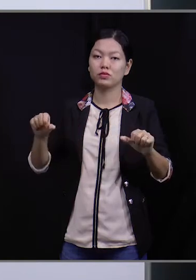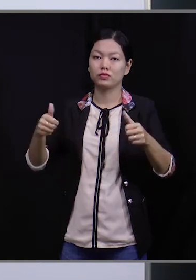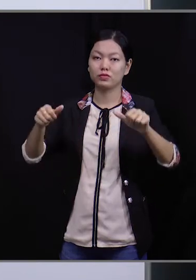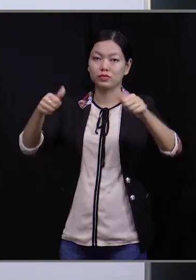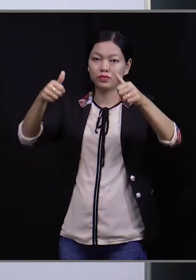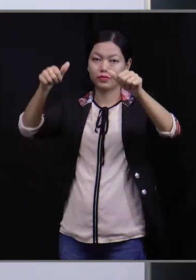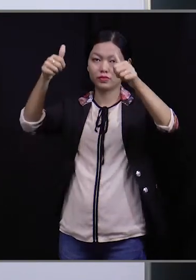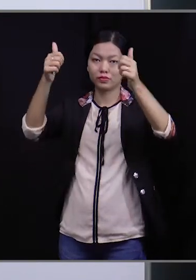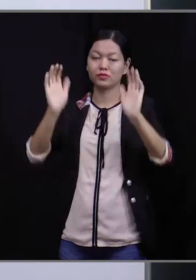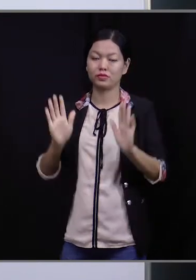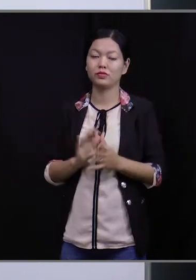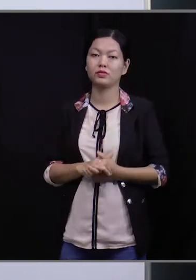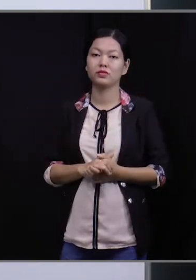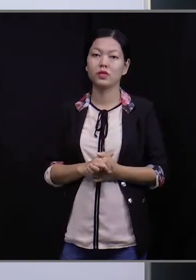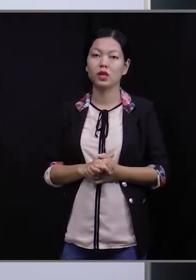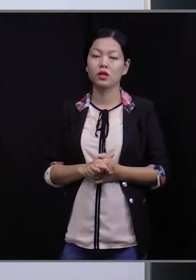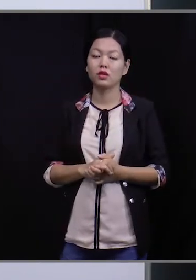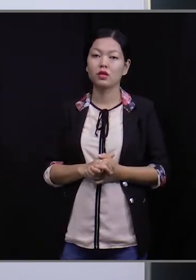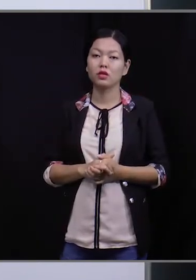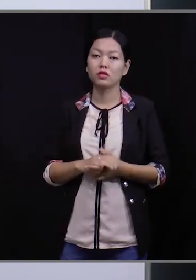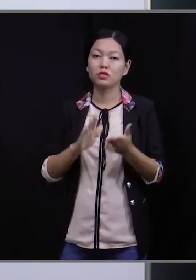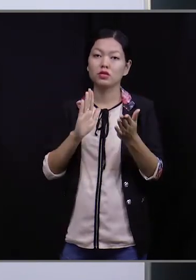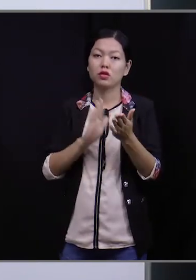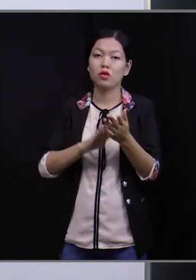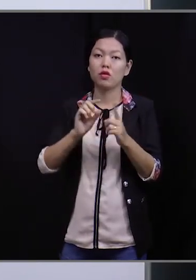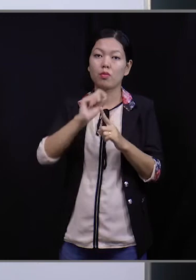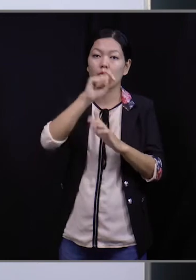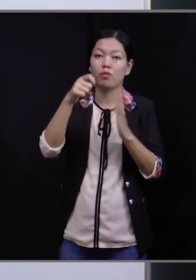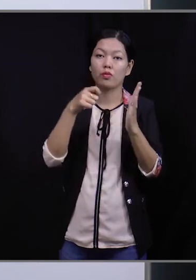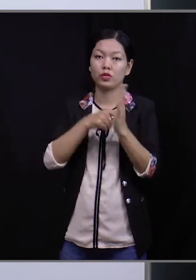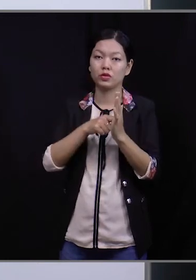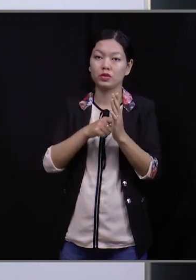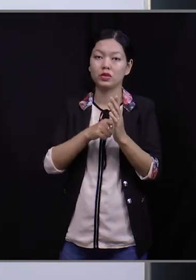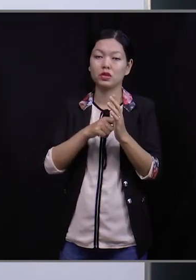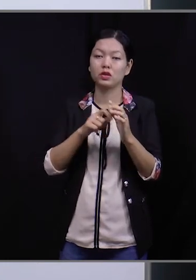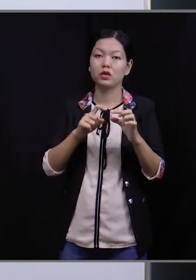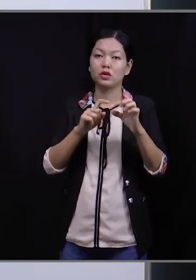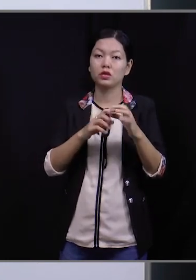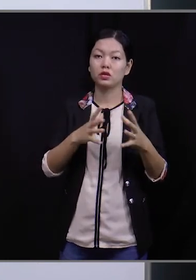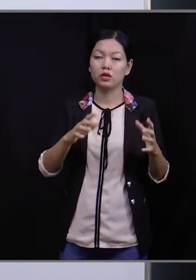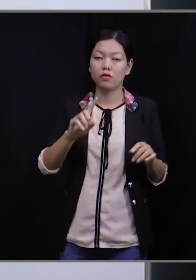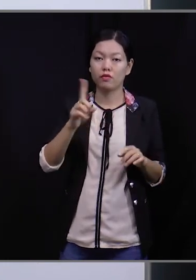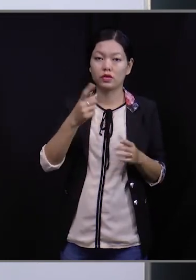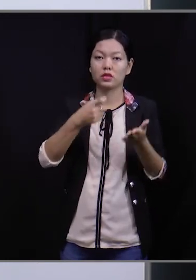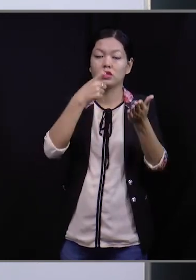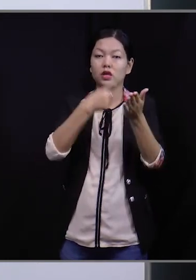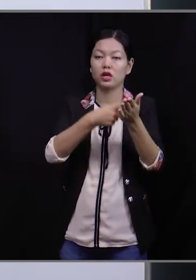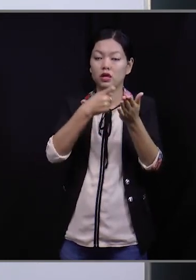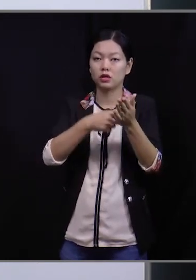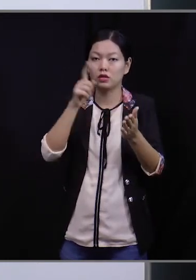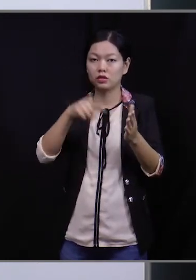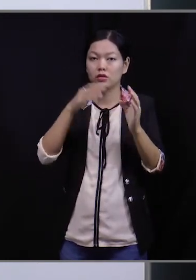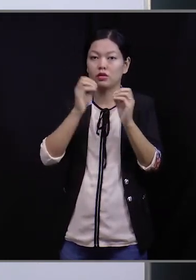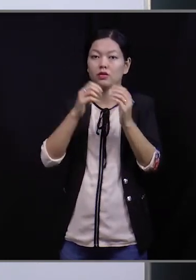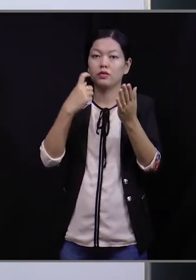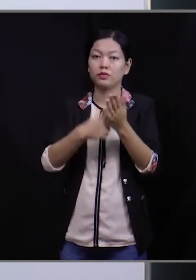policy, the first thing the central bank does is they will reduce the bank rate or repo rate. At present, according to your